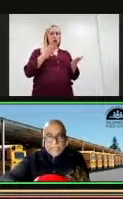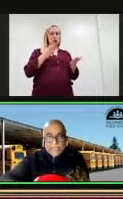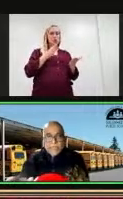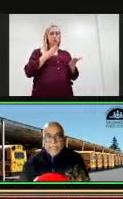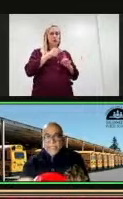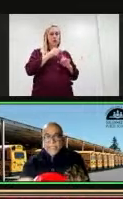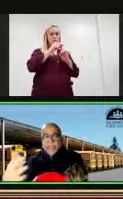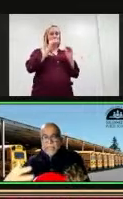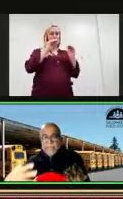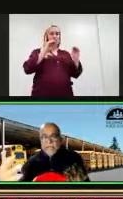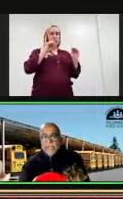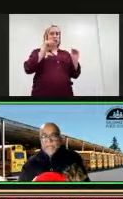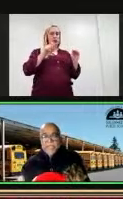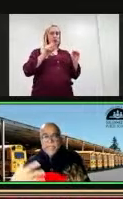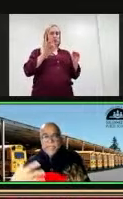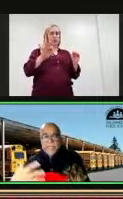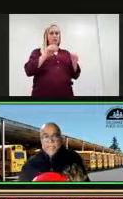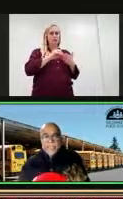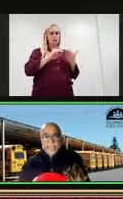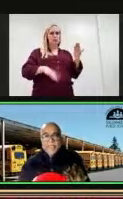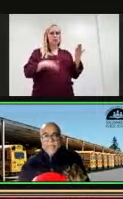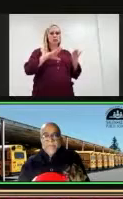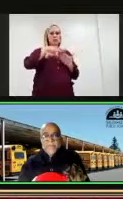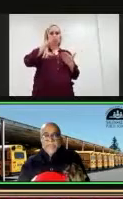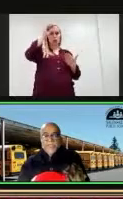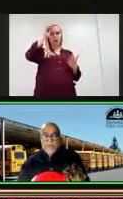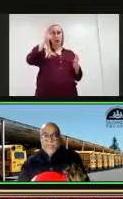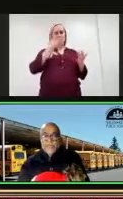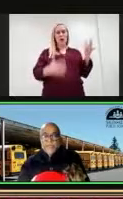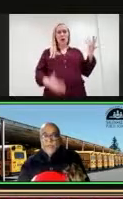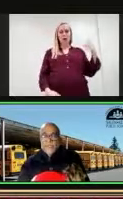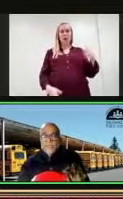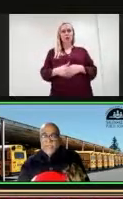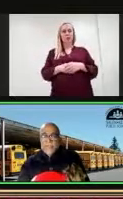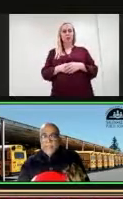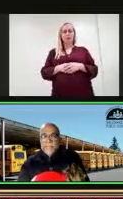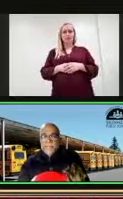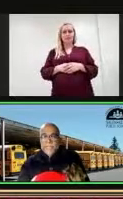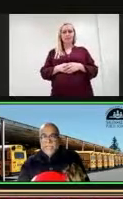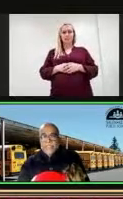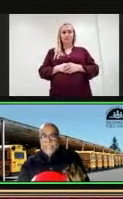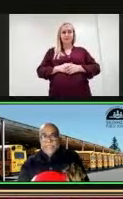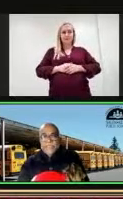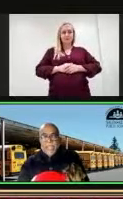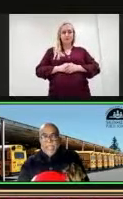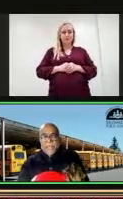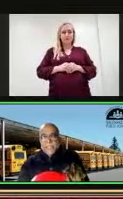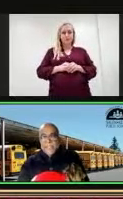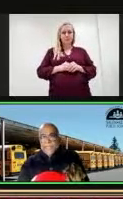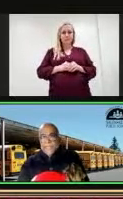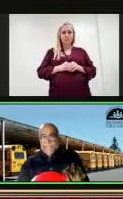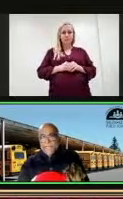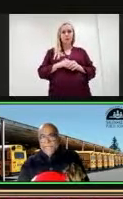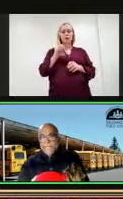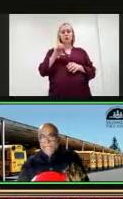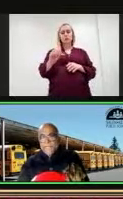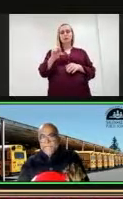learning English and recent arriving English learners so as to close the achievement gaps.